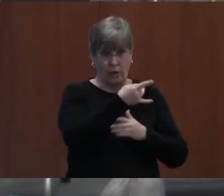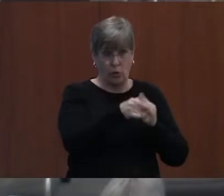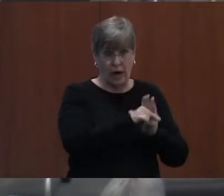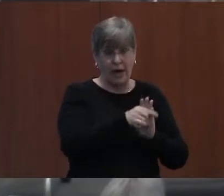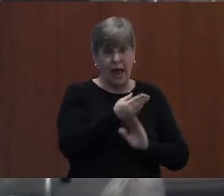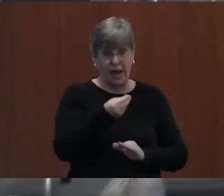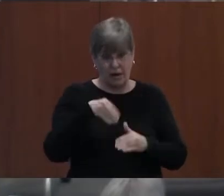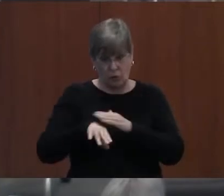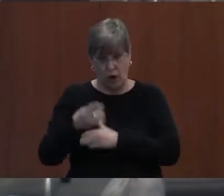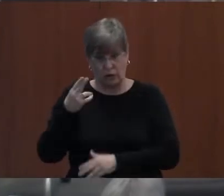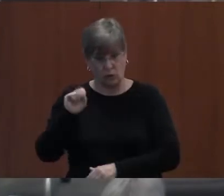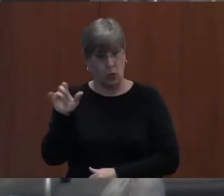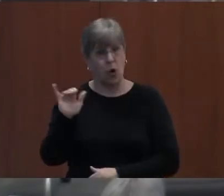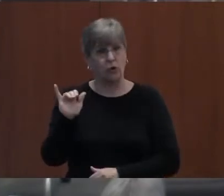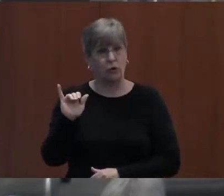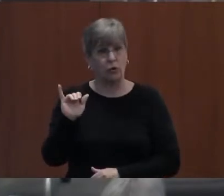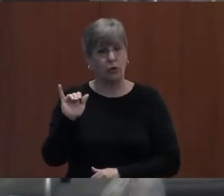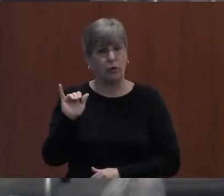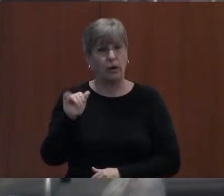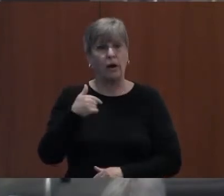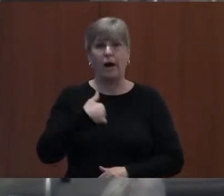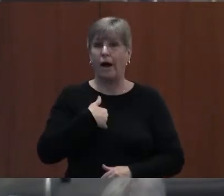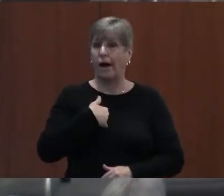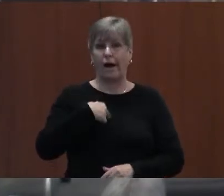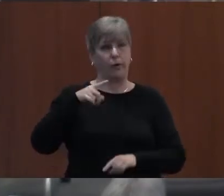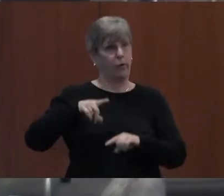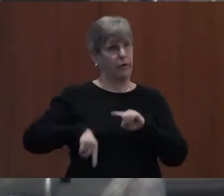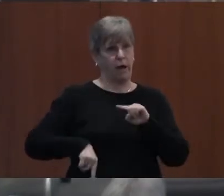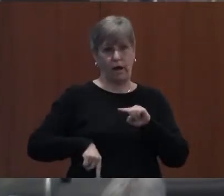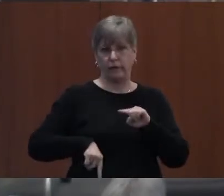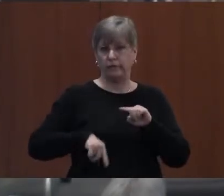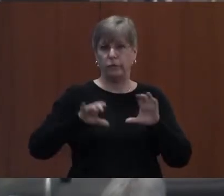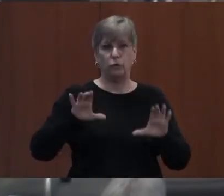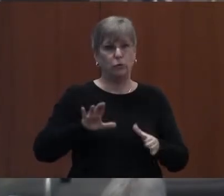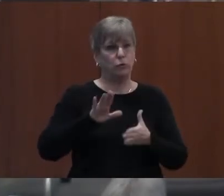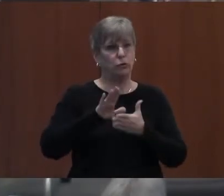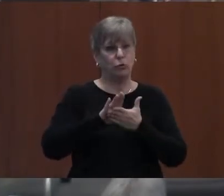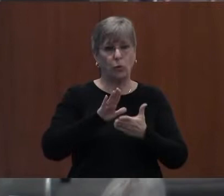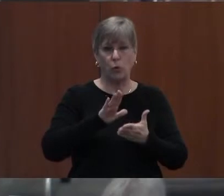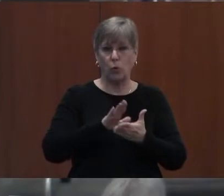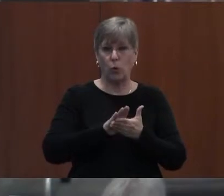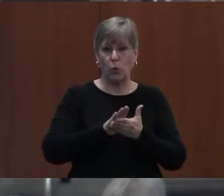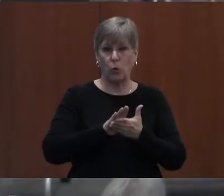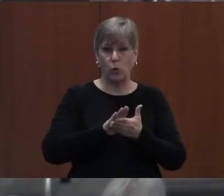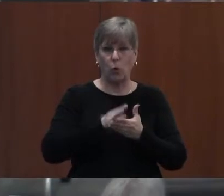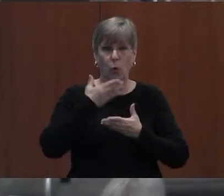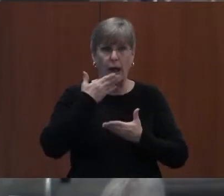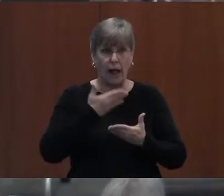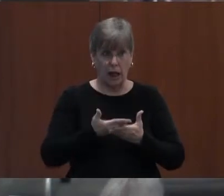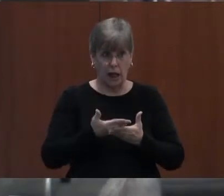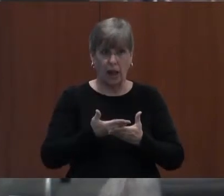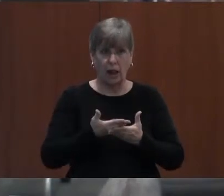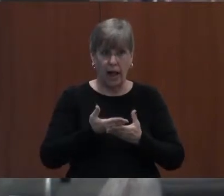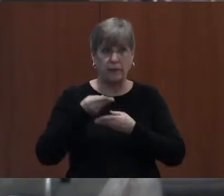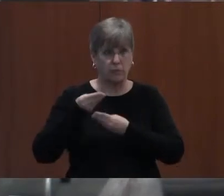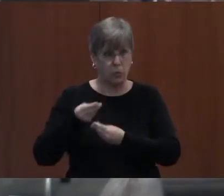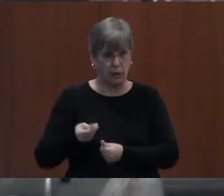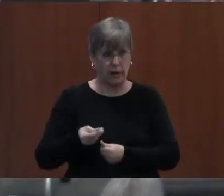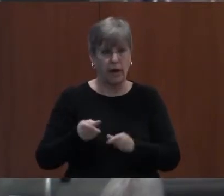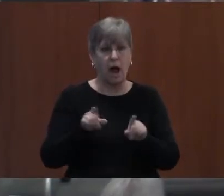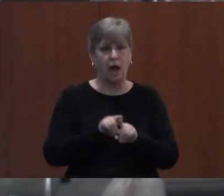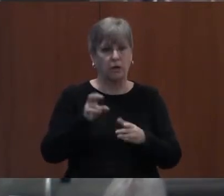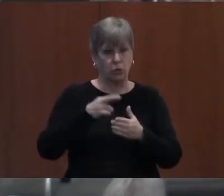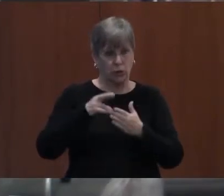high school. I was not able to do school efficiently and effectively. As